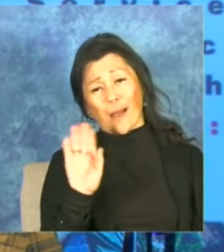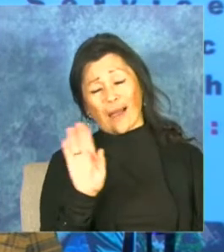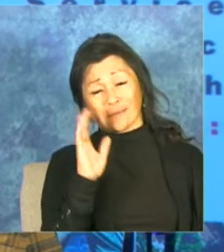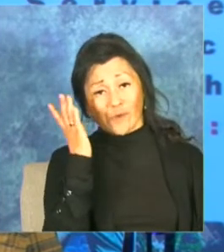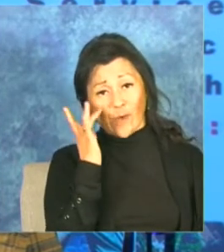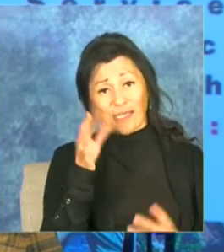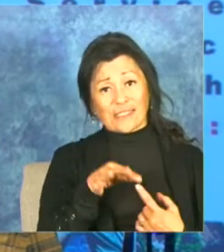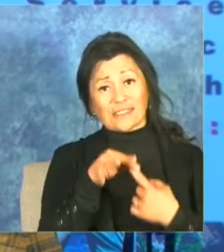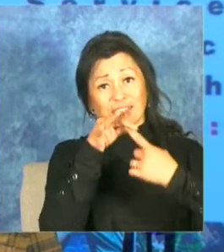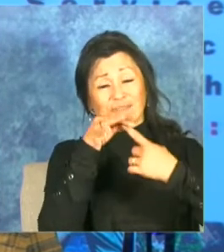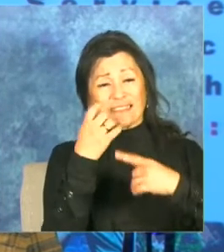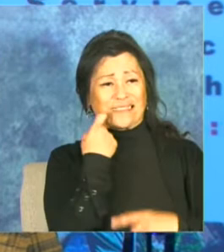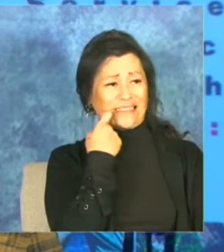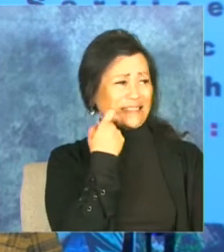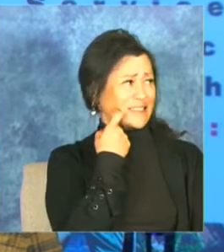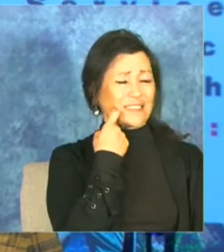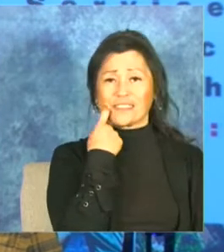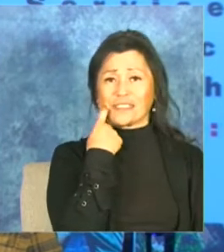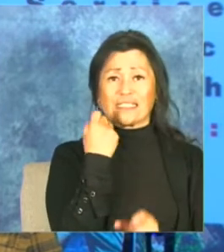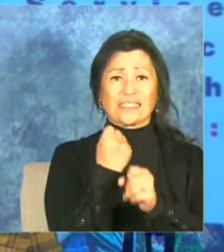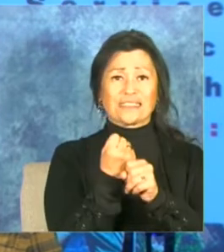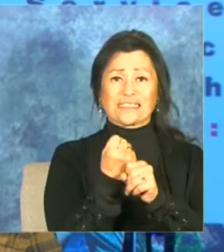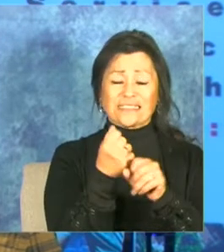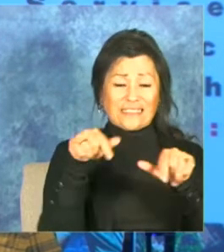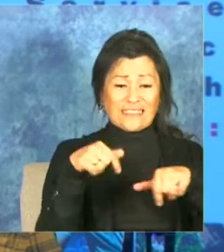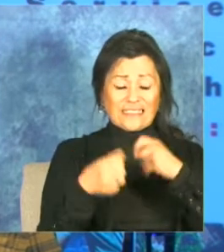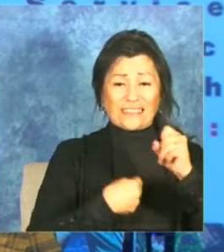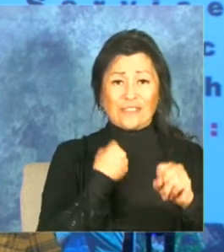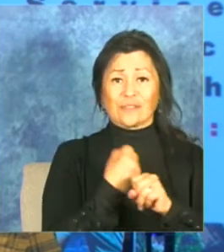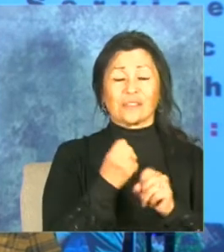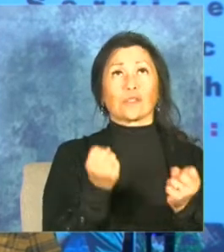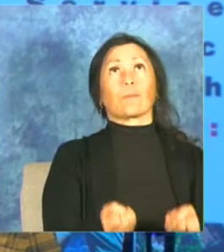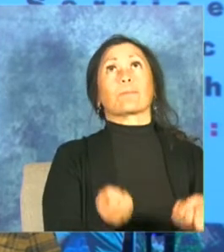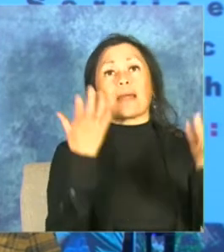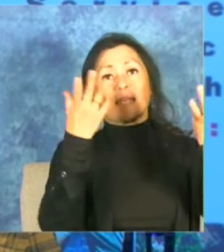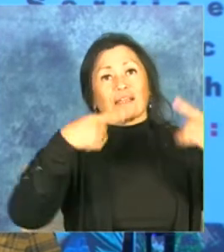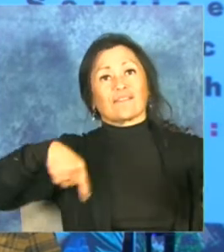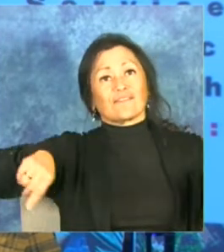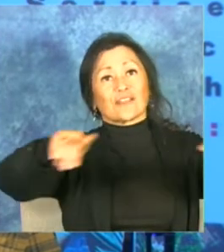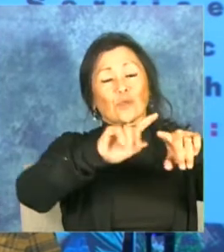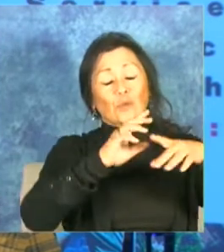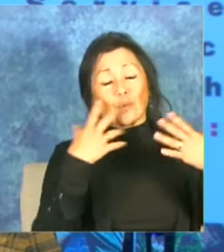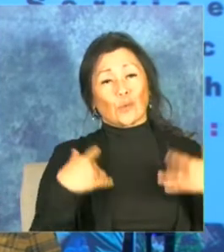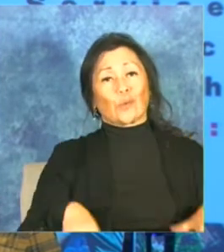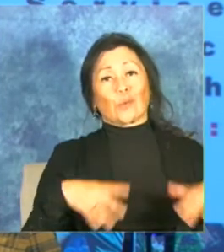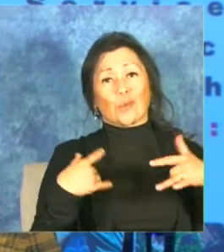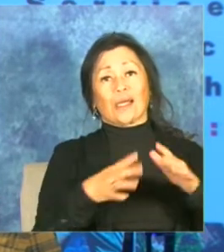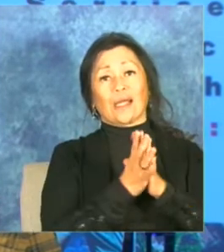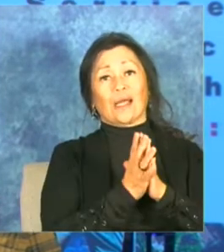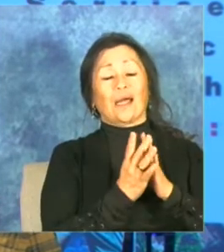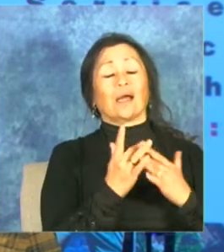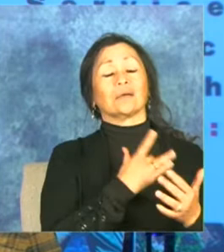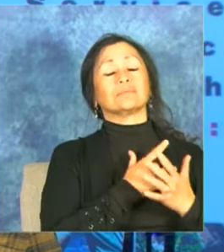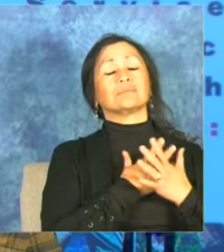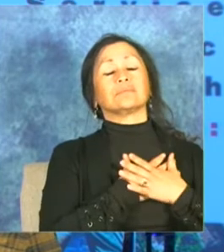because especially the last year, just so many of you have touched our lives, touched our